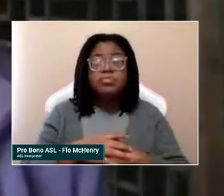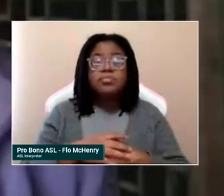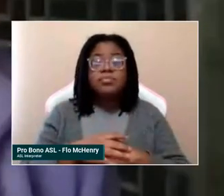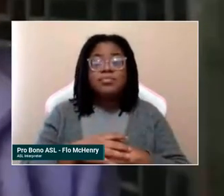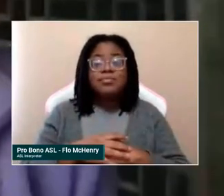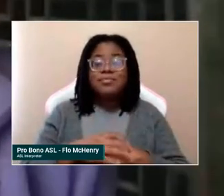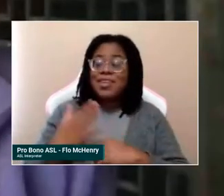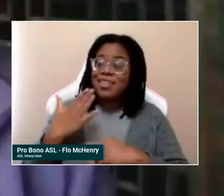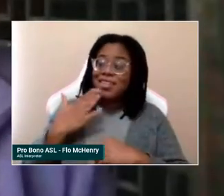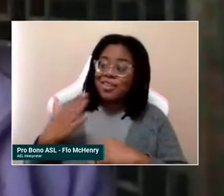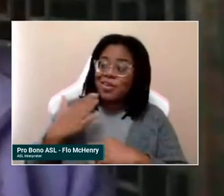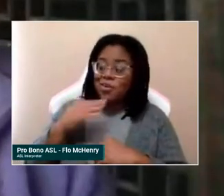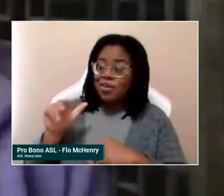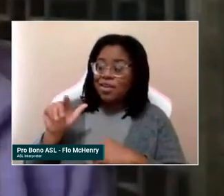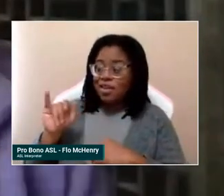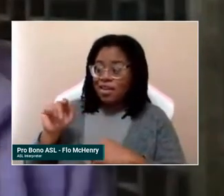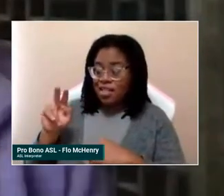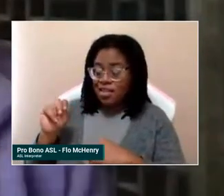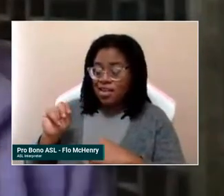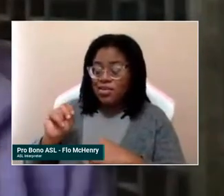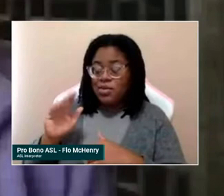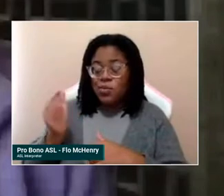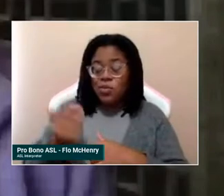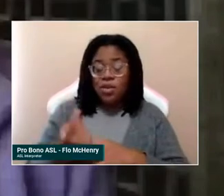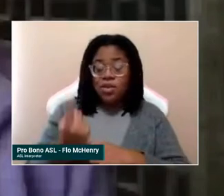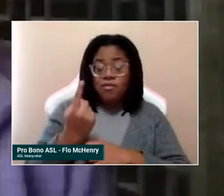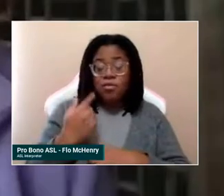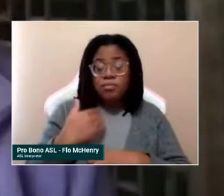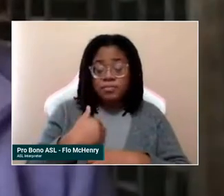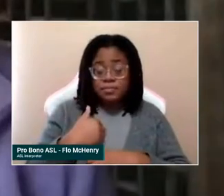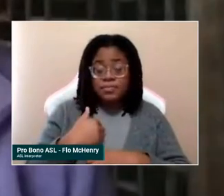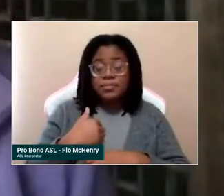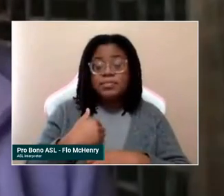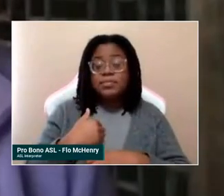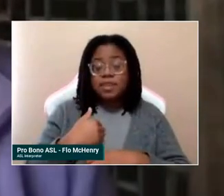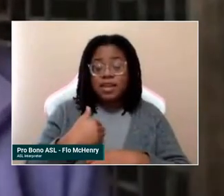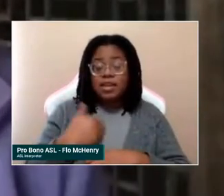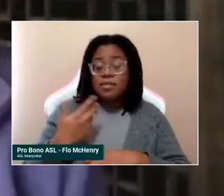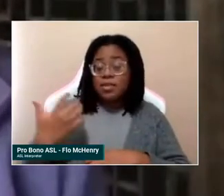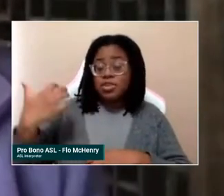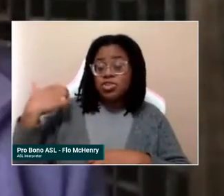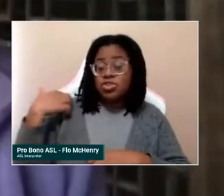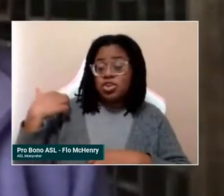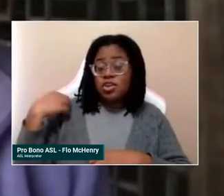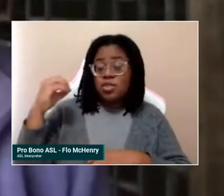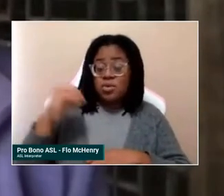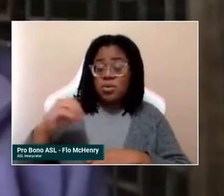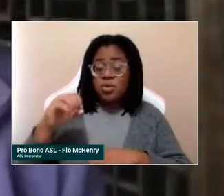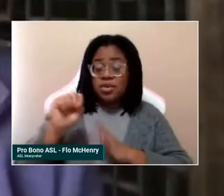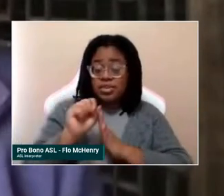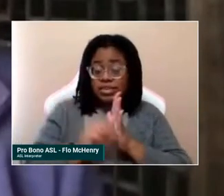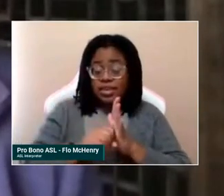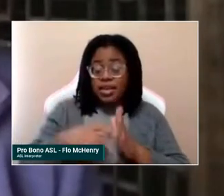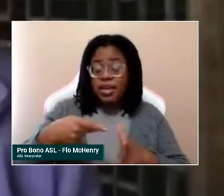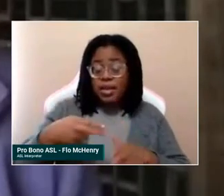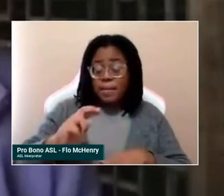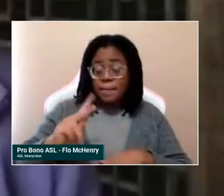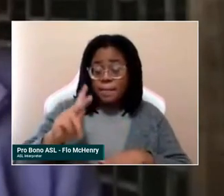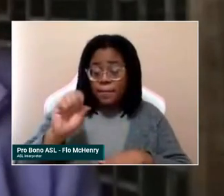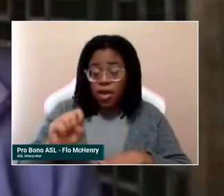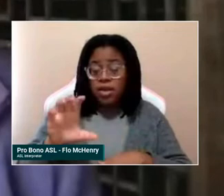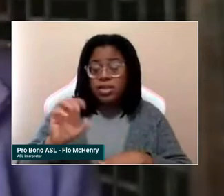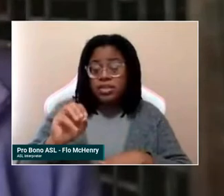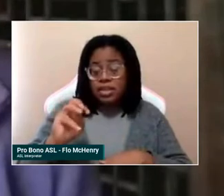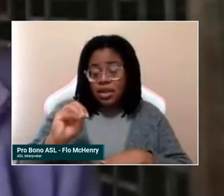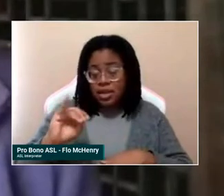Great. Thanks, Cailin, and welcome everyone. As Cailin mentioned, I'm chair of the Oregon State Parks Commission, and I'm also involved in a number of